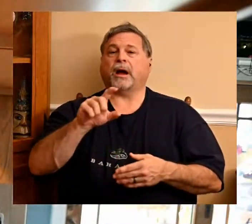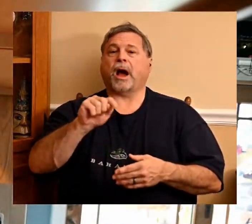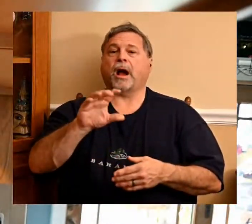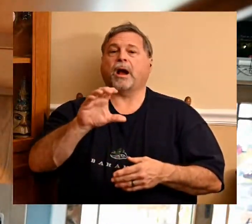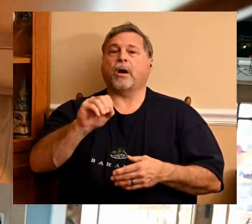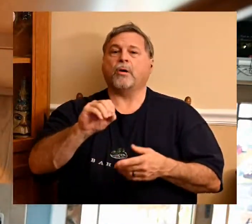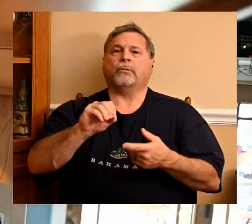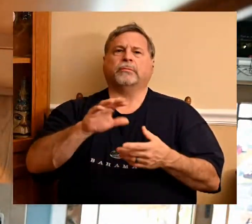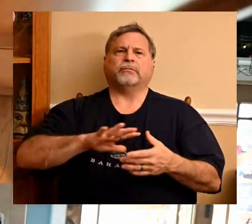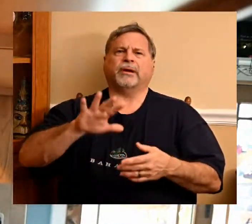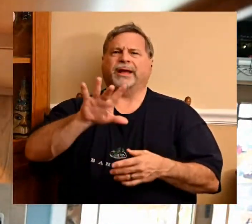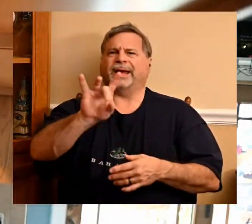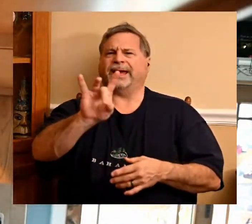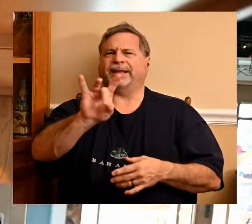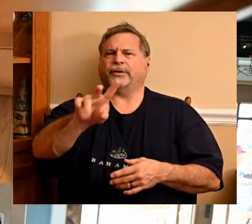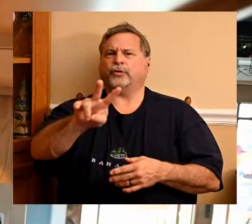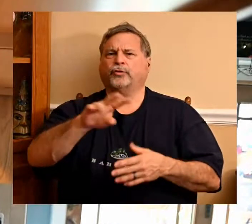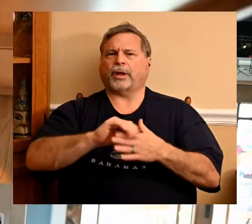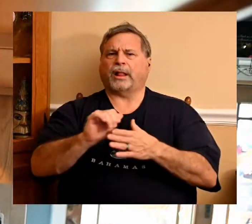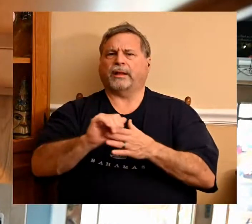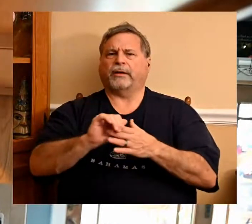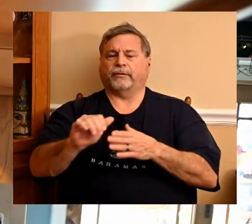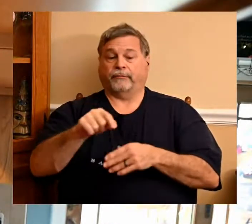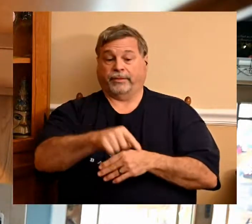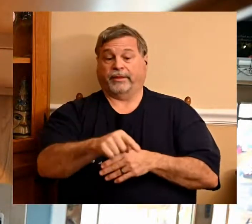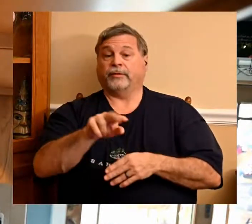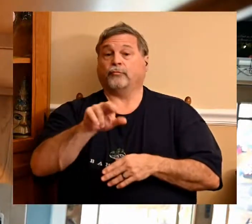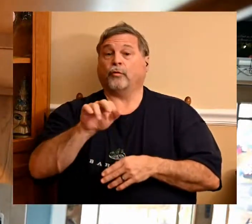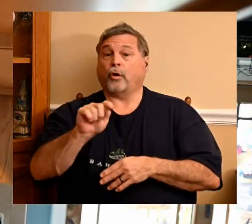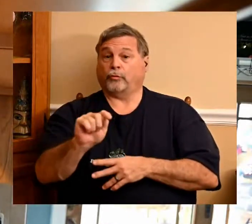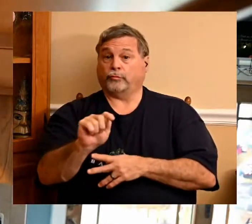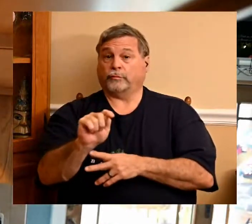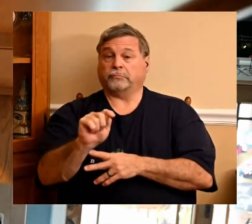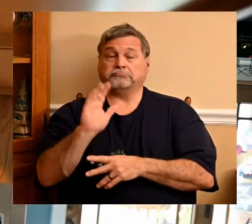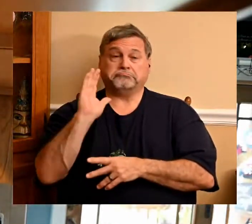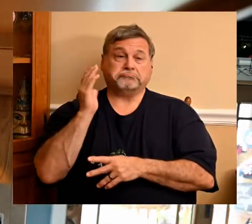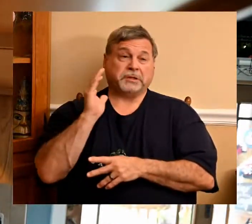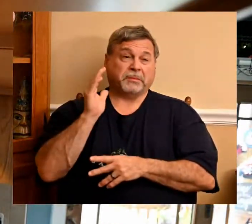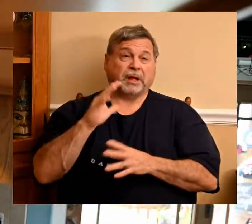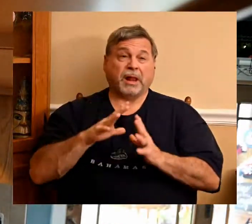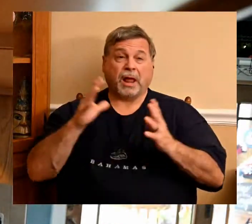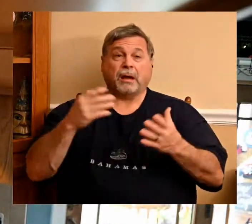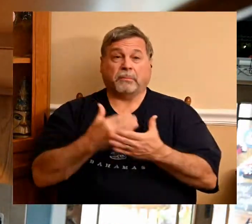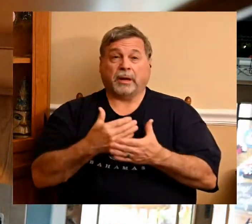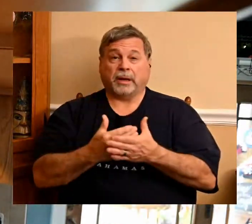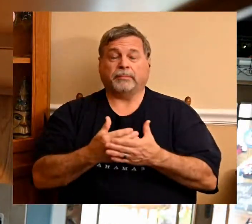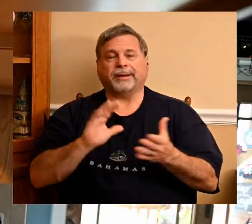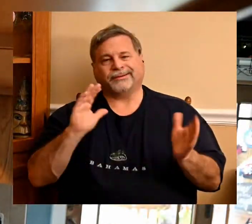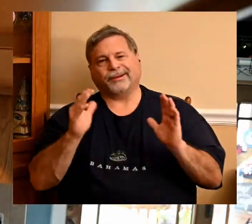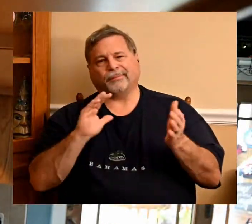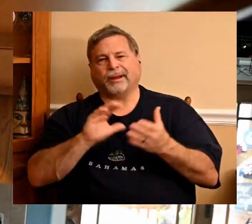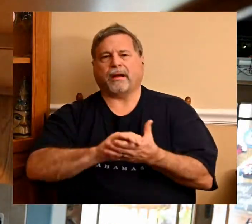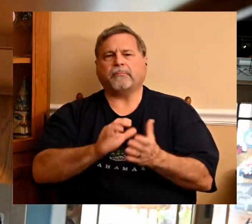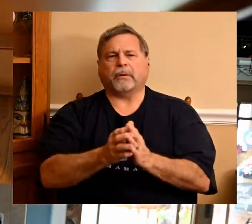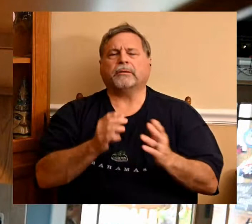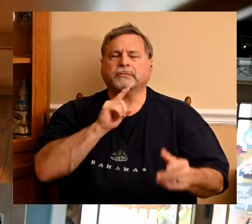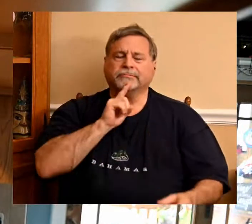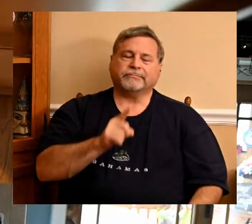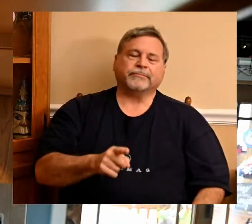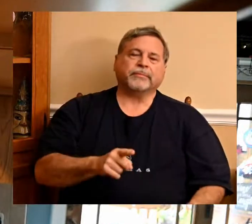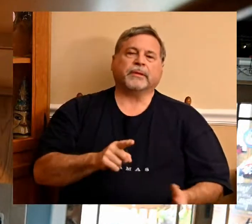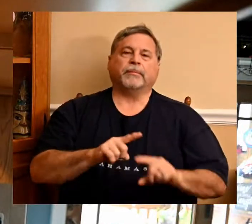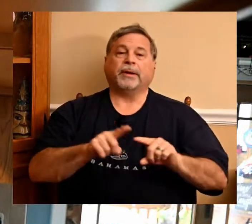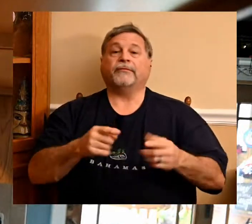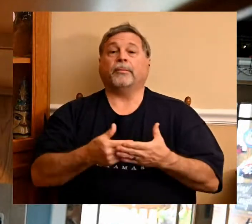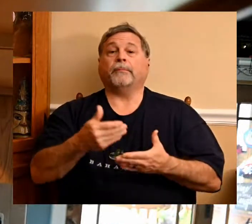it ran me about $82 for this 3-bone roast. Now, that would sound like a lot of money, and compared to ground chuck it is. But